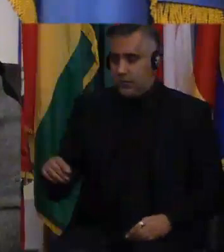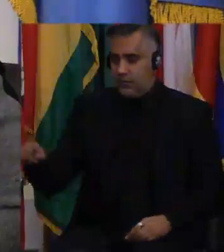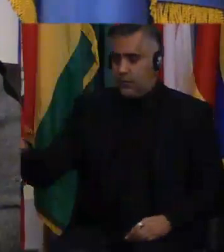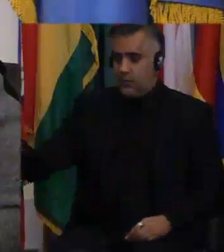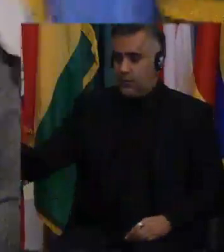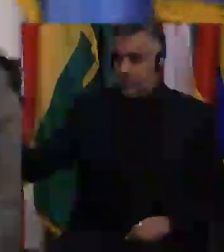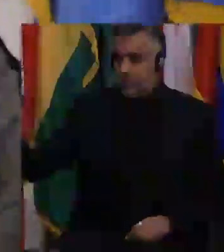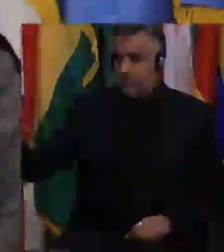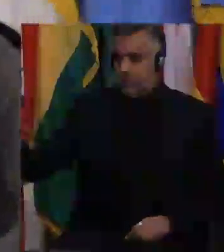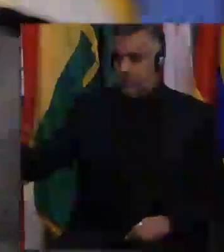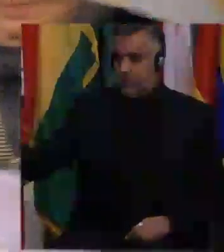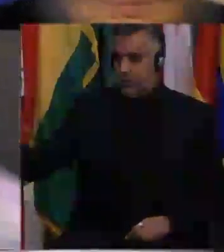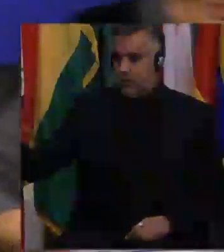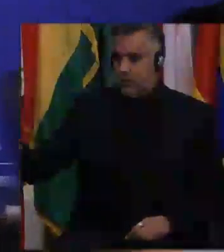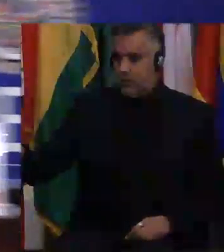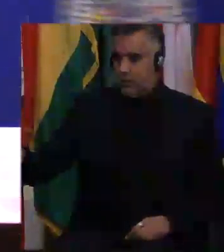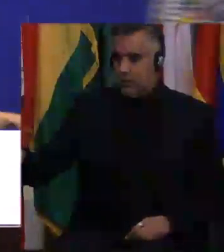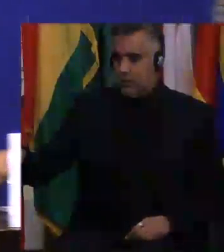Thanks, Feride. Silvia.